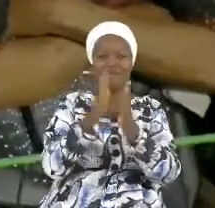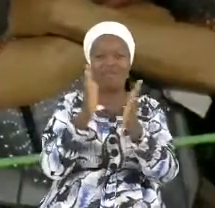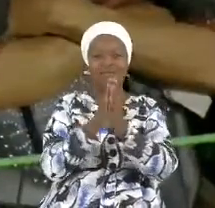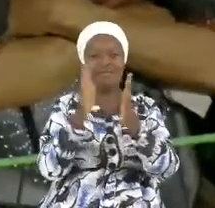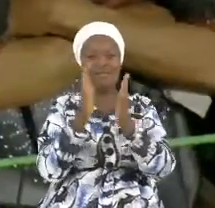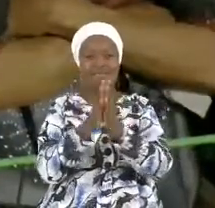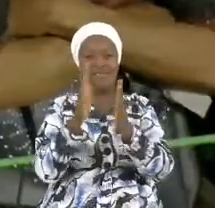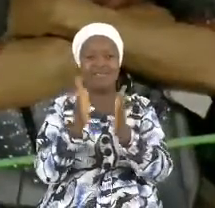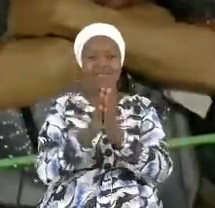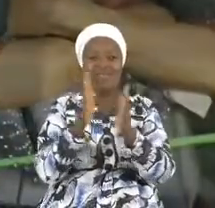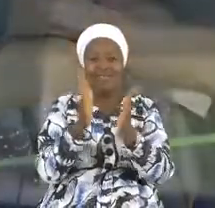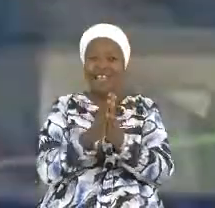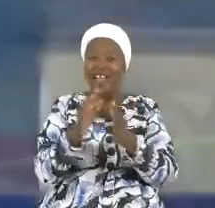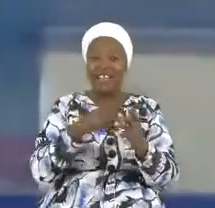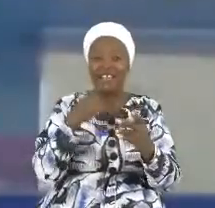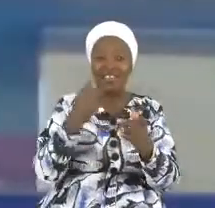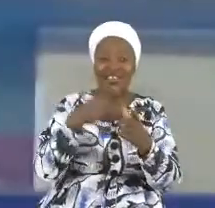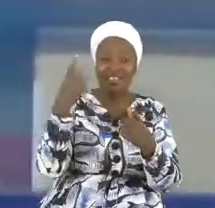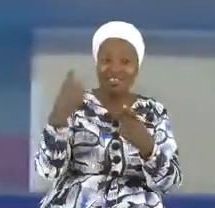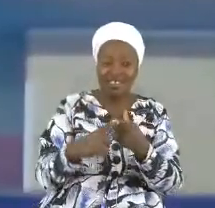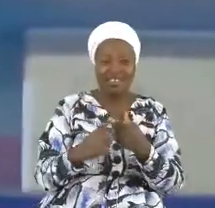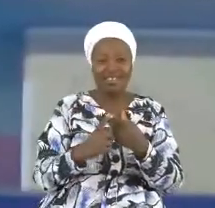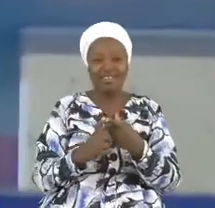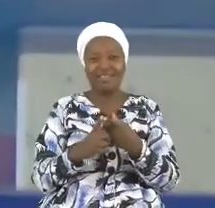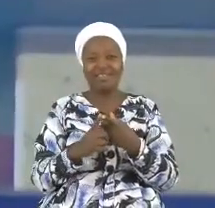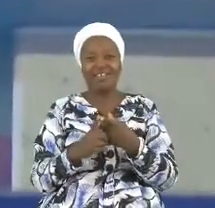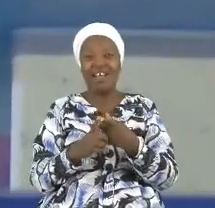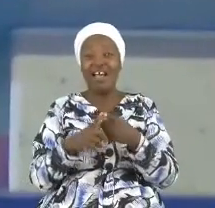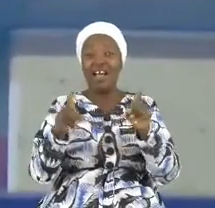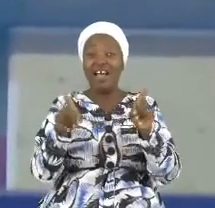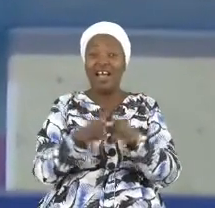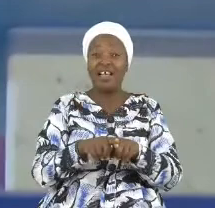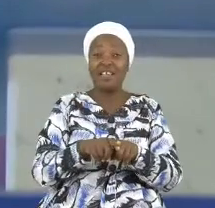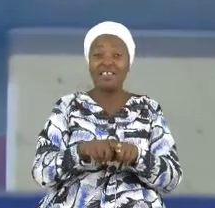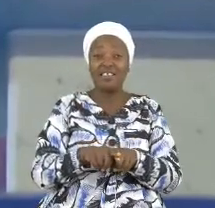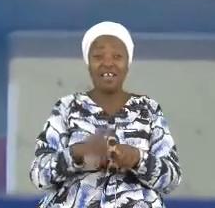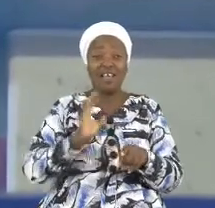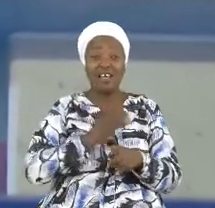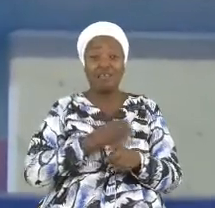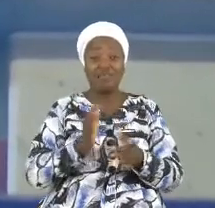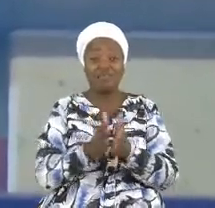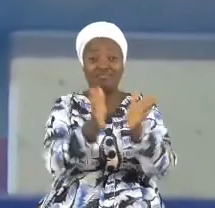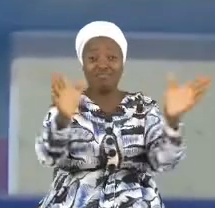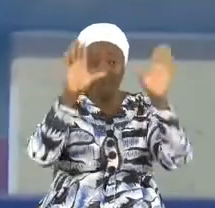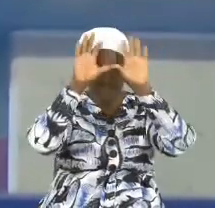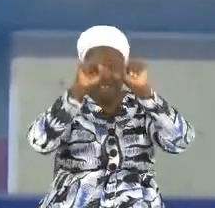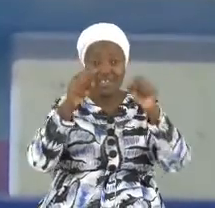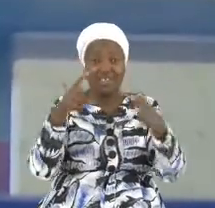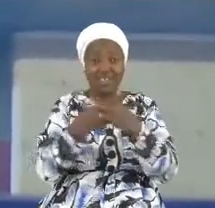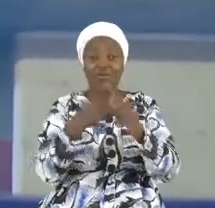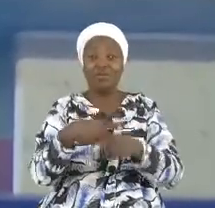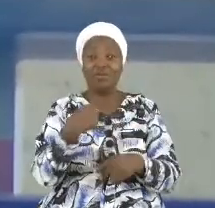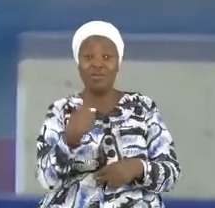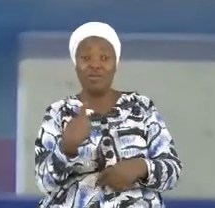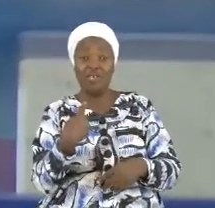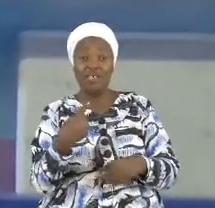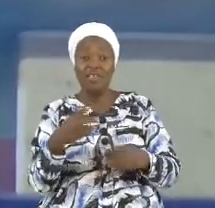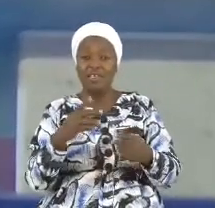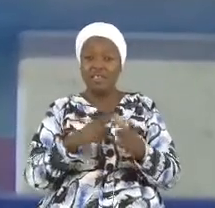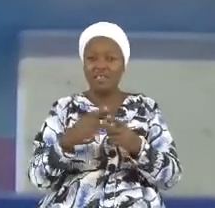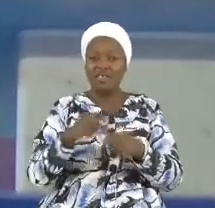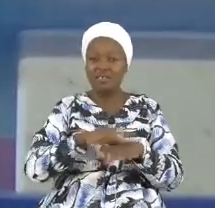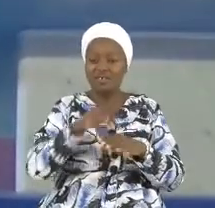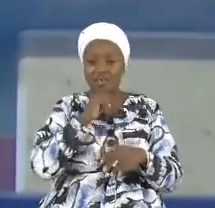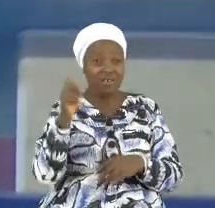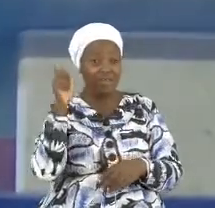And then, as I began to speak, I didn't think about what the pastor said,